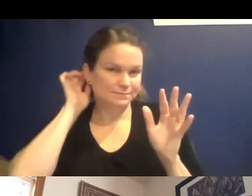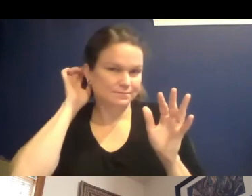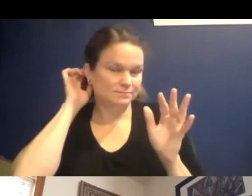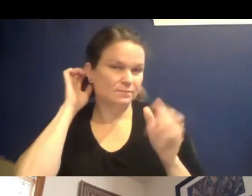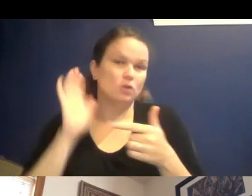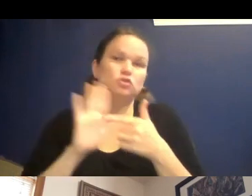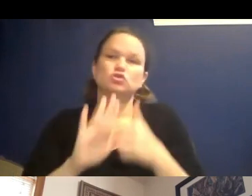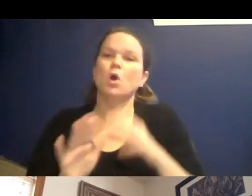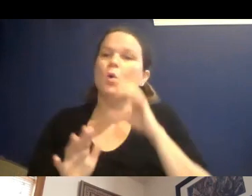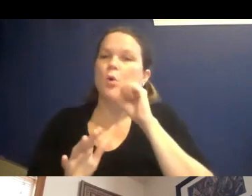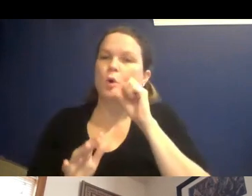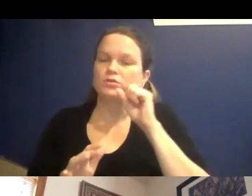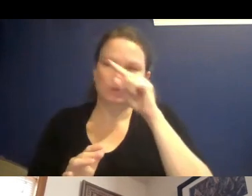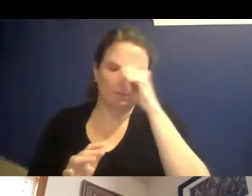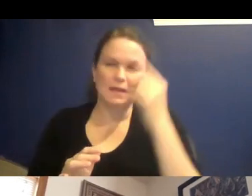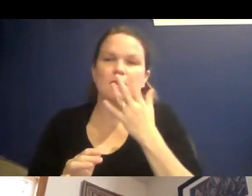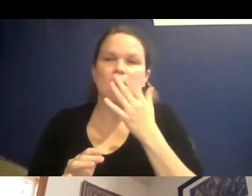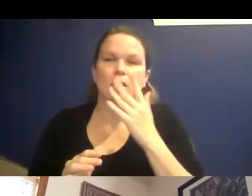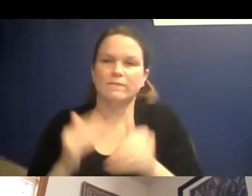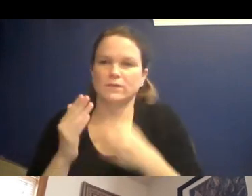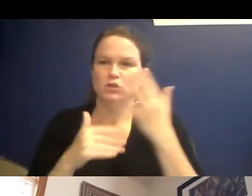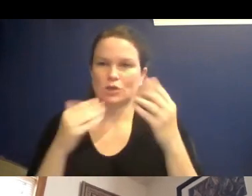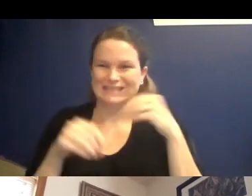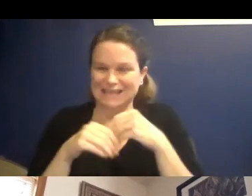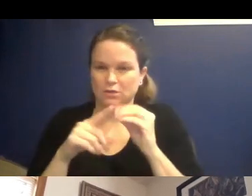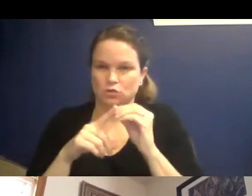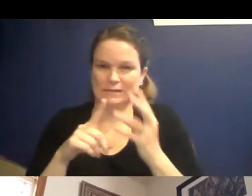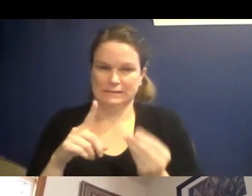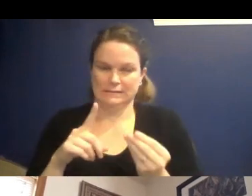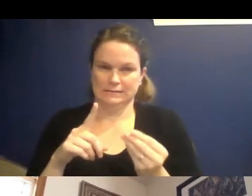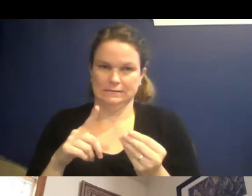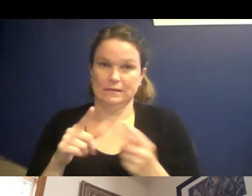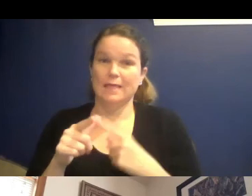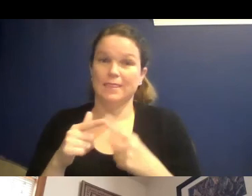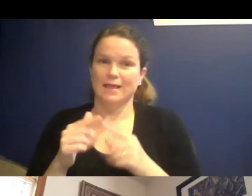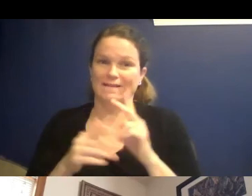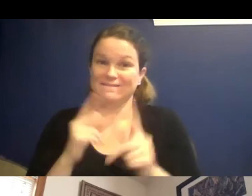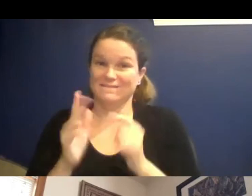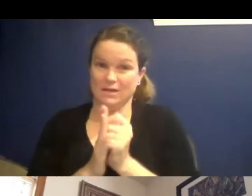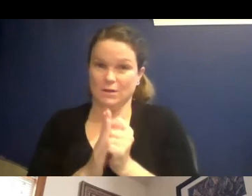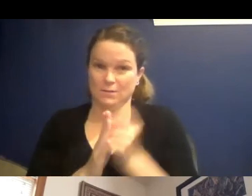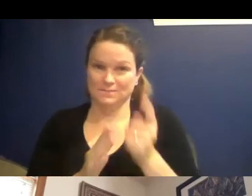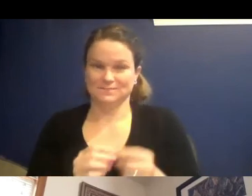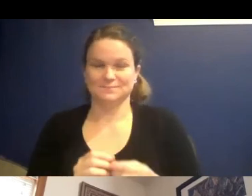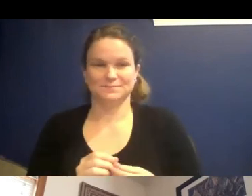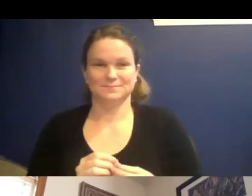the orange and black colors of the adult. And then this is a video next,